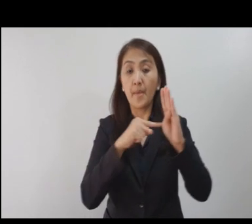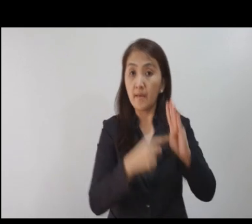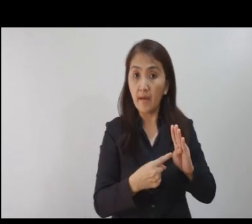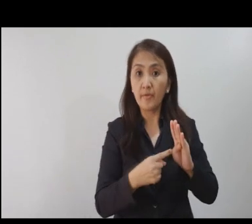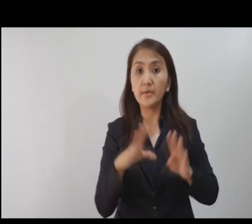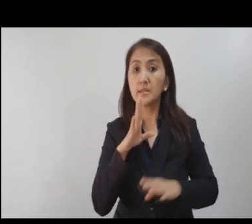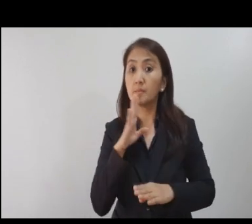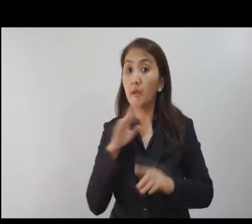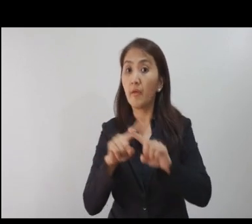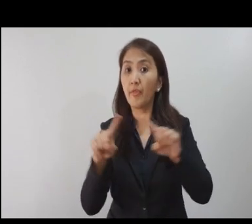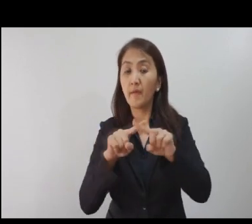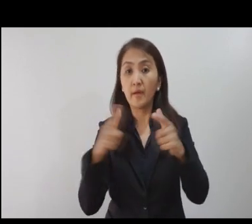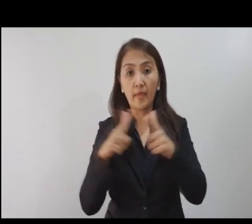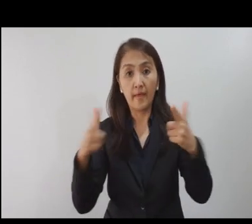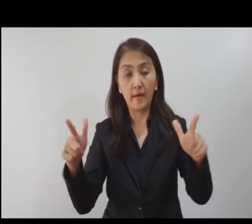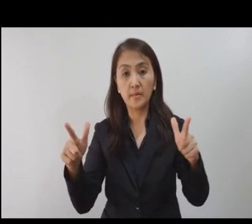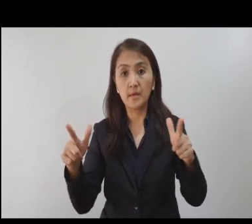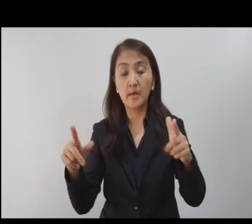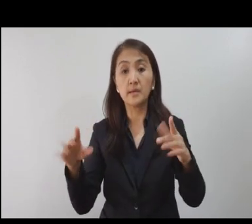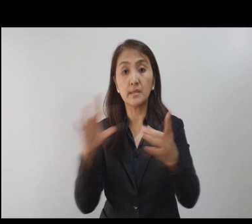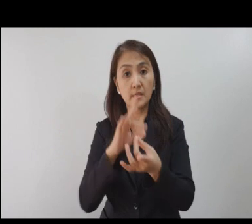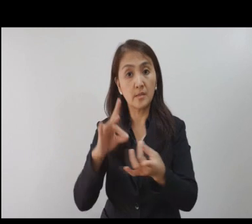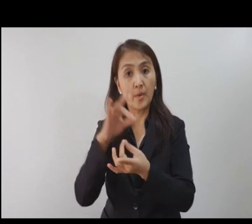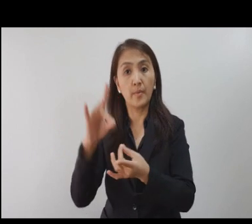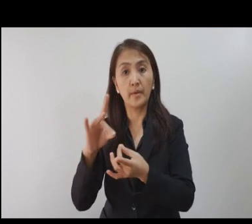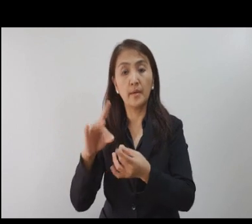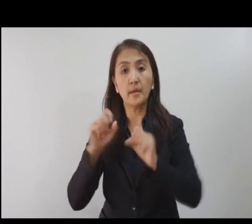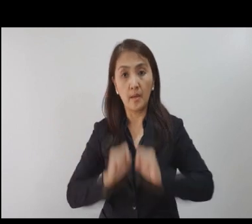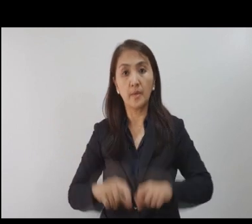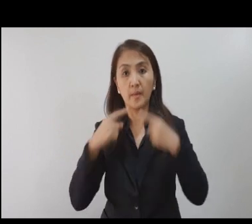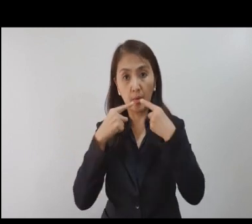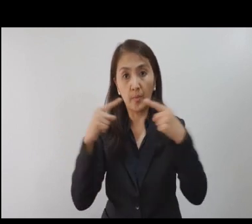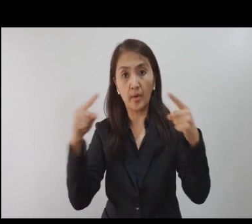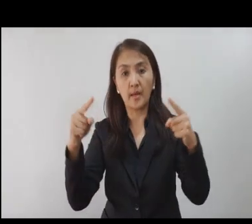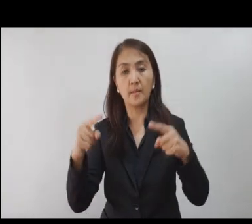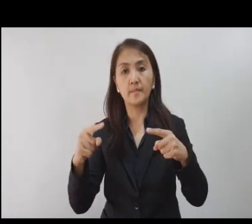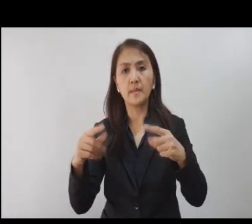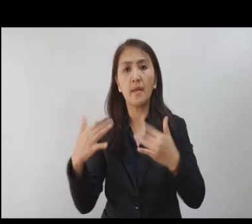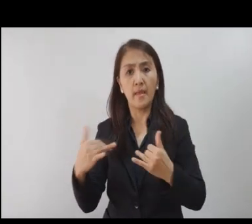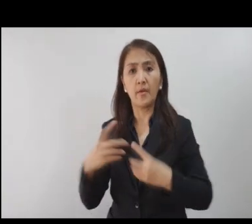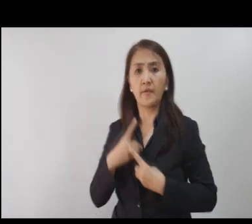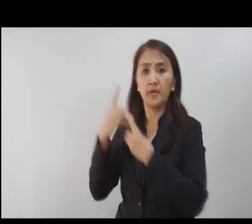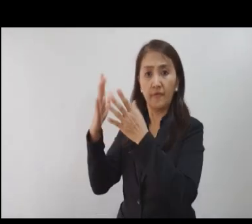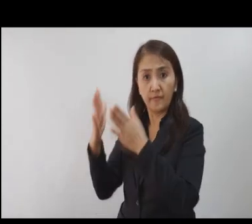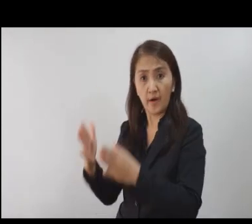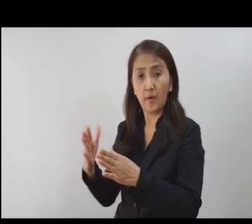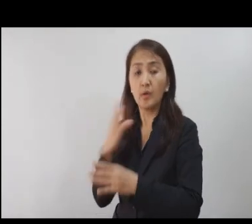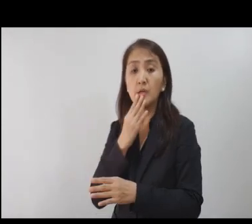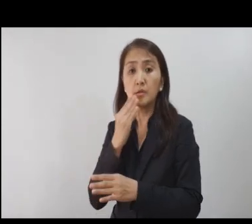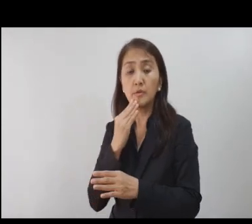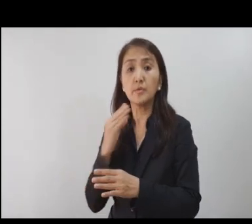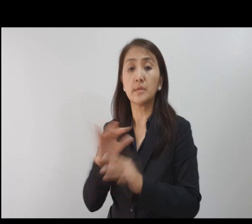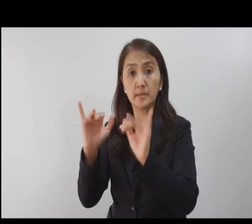and began to speak in different tongues, as the Spirit enabled them to proclaim. Now, there were devout Jews